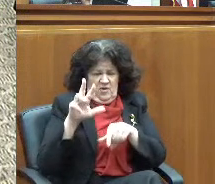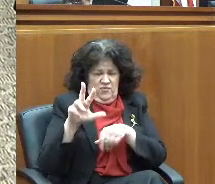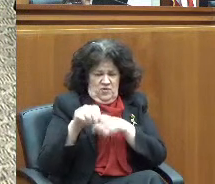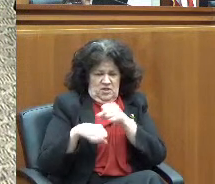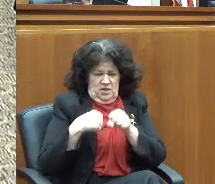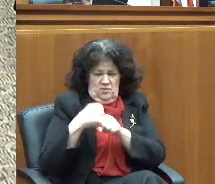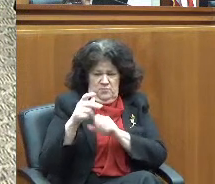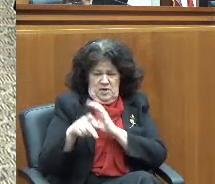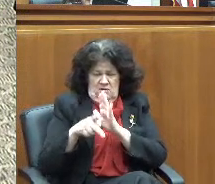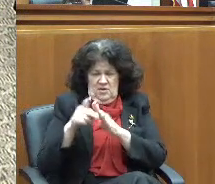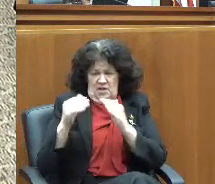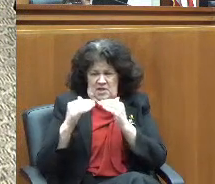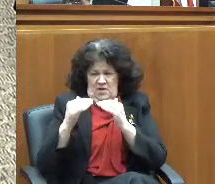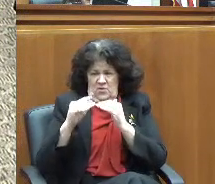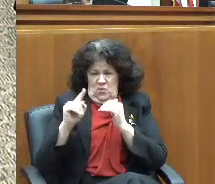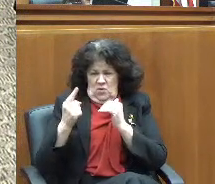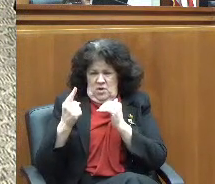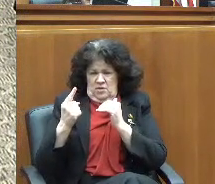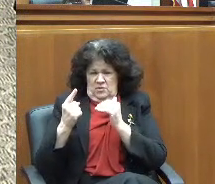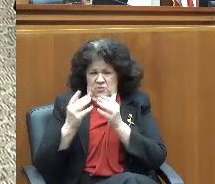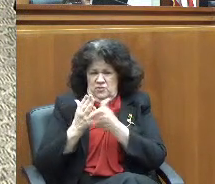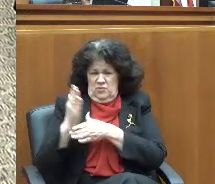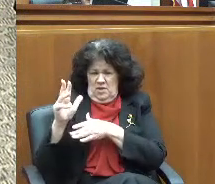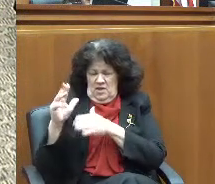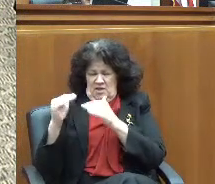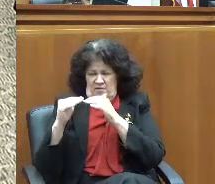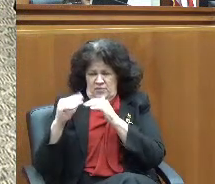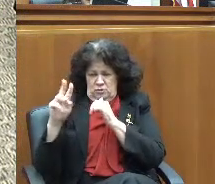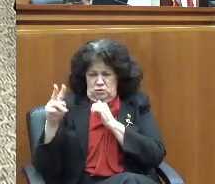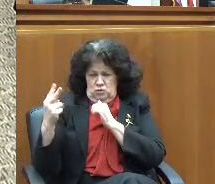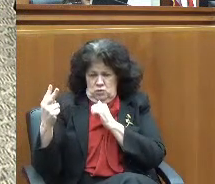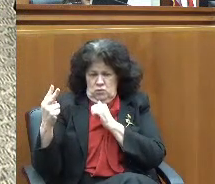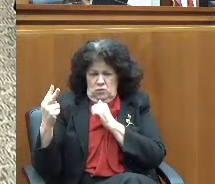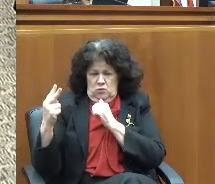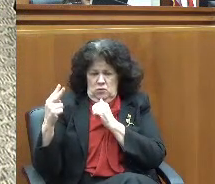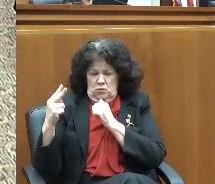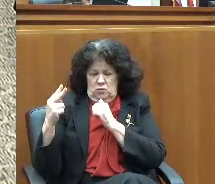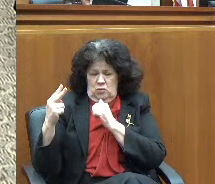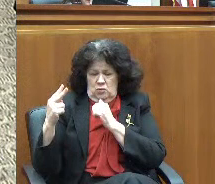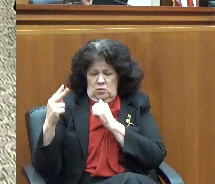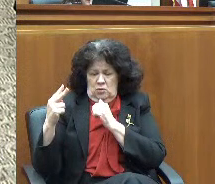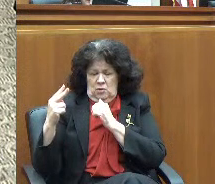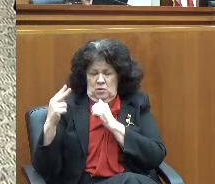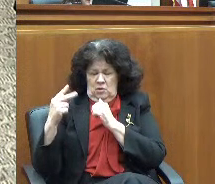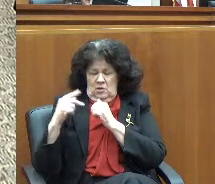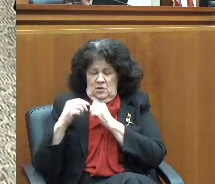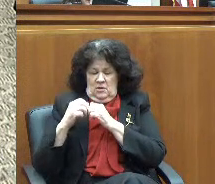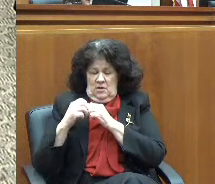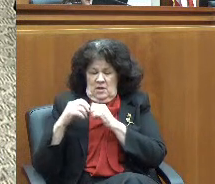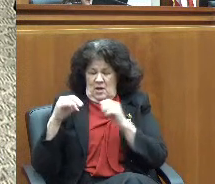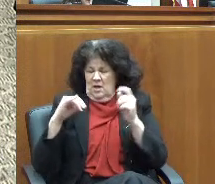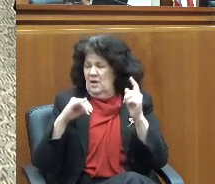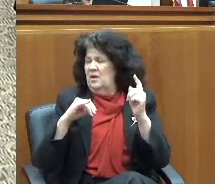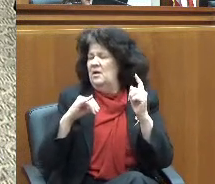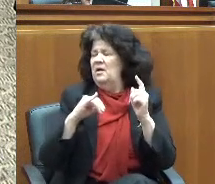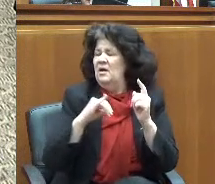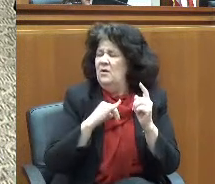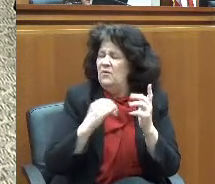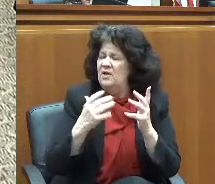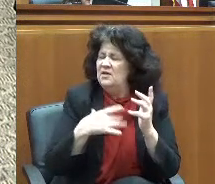to level 2, to, I guess, weed these people. I'd like for you to